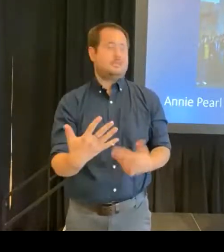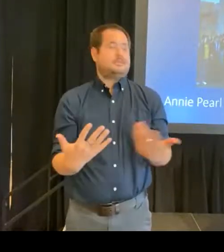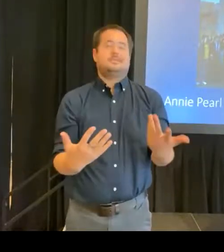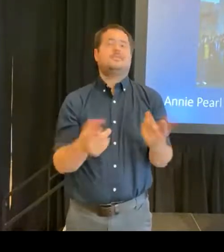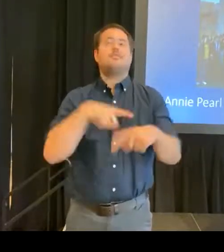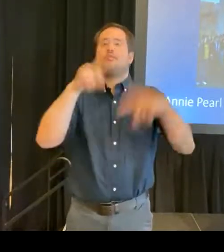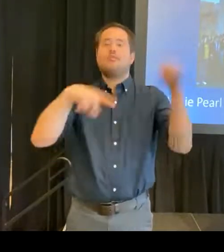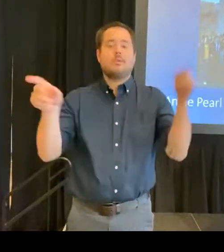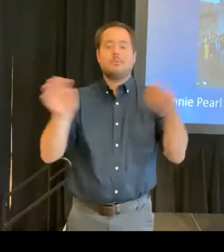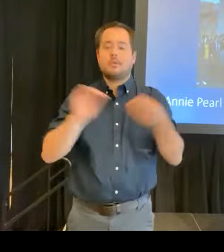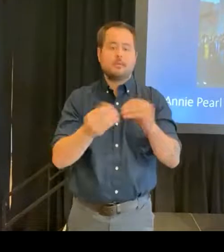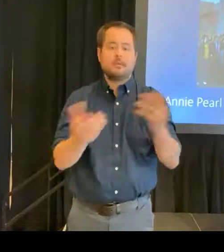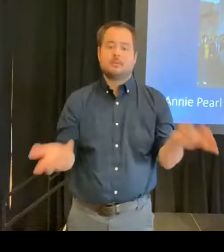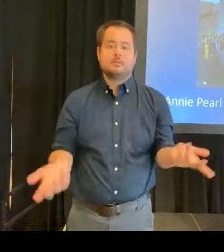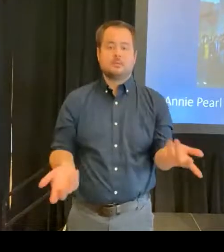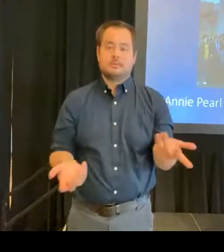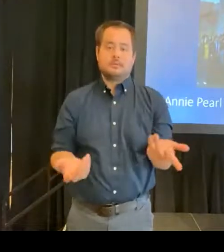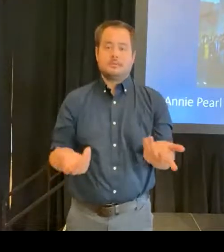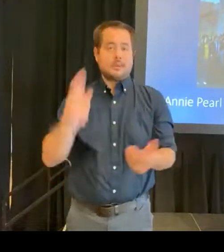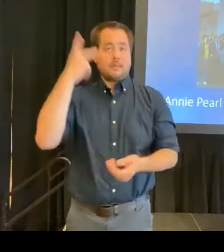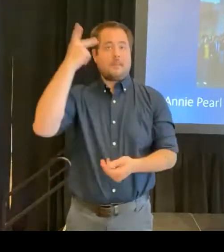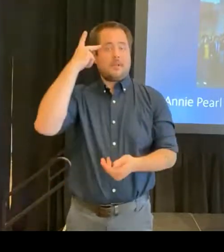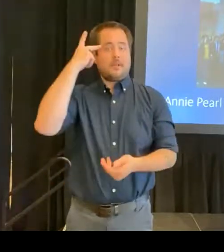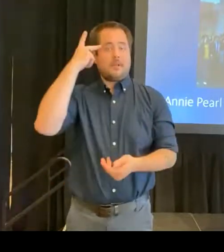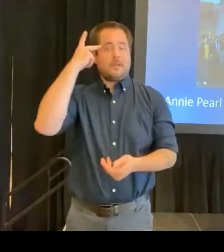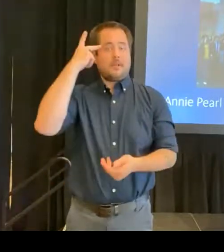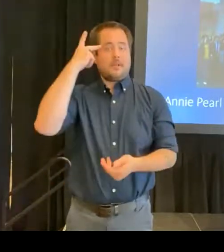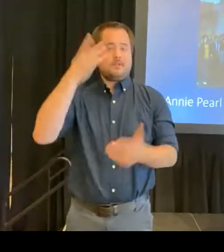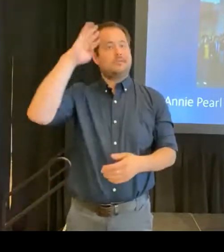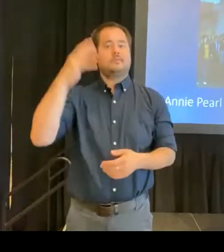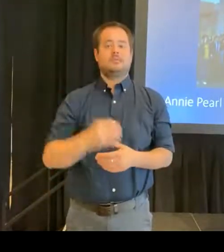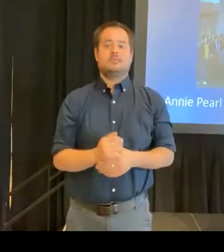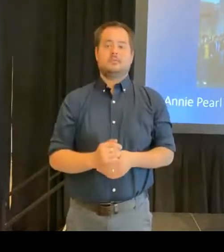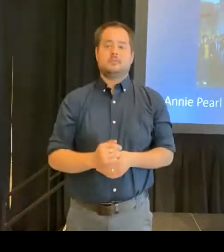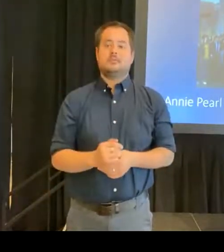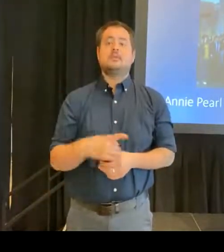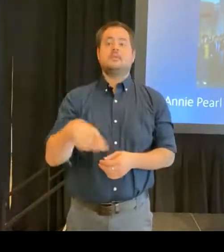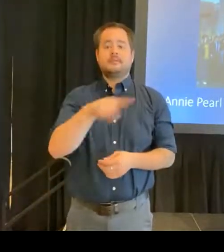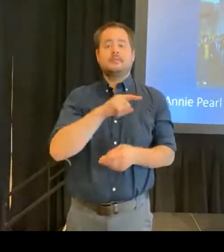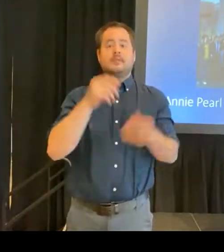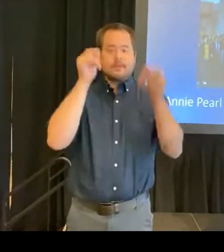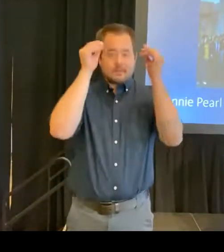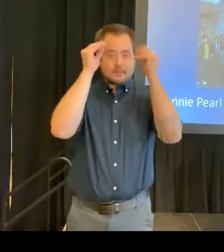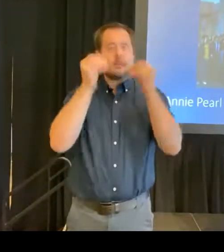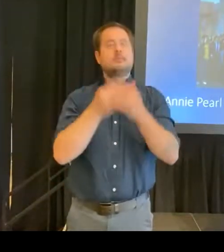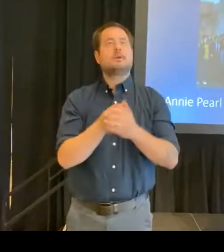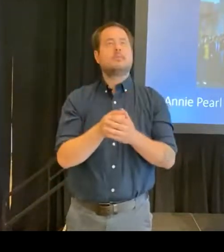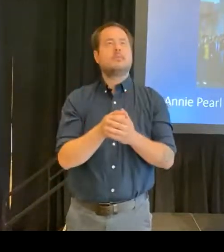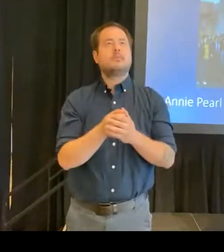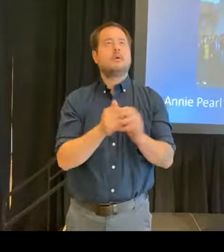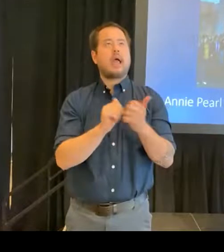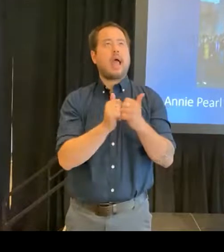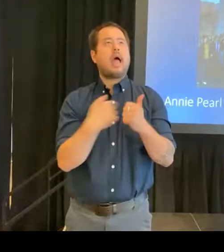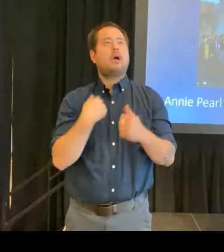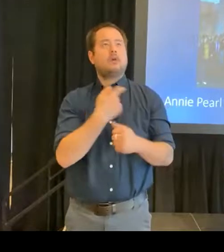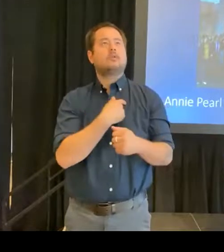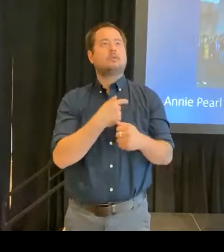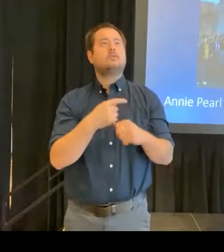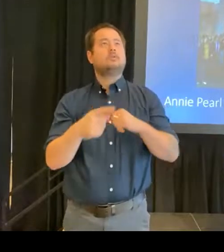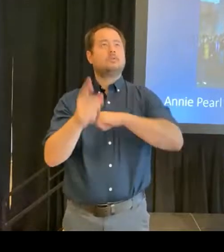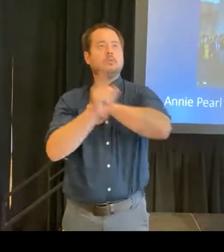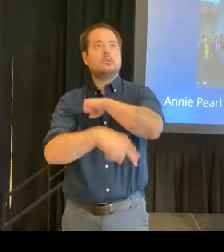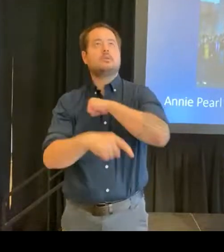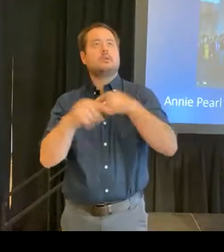number that politicians came up with. What that means is they're already thinking about what to do to Black people, right? There are